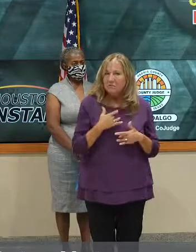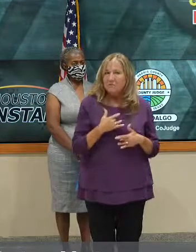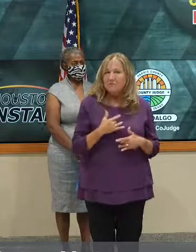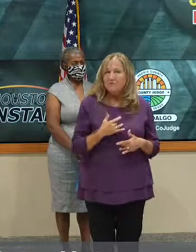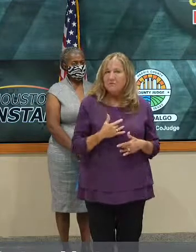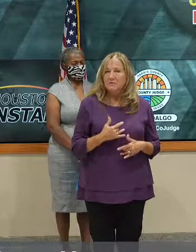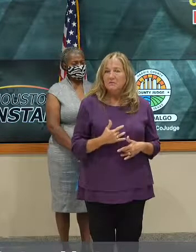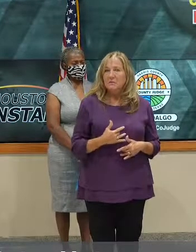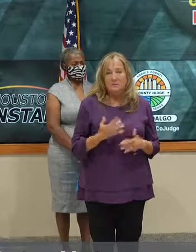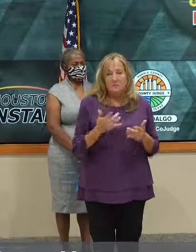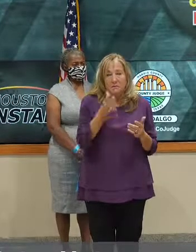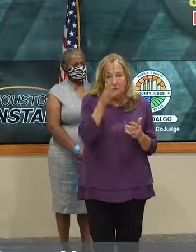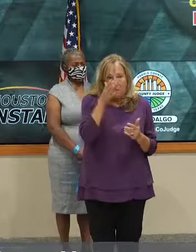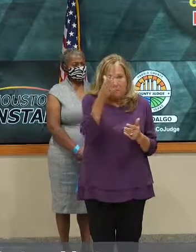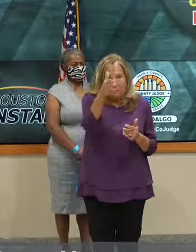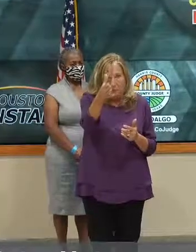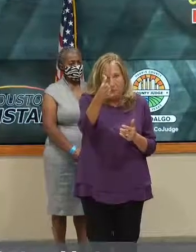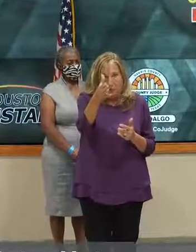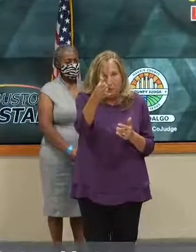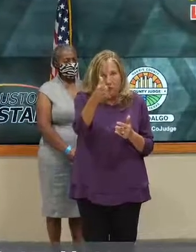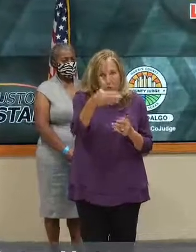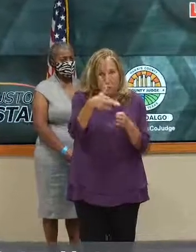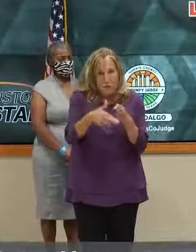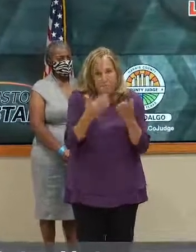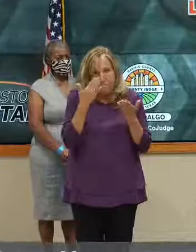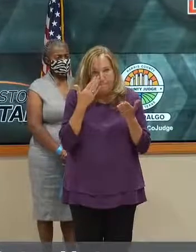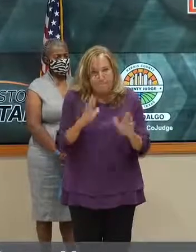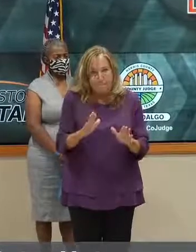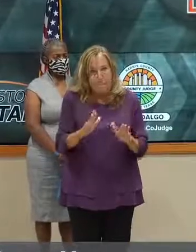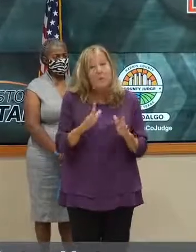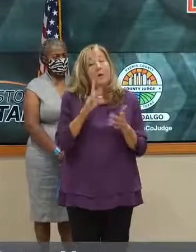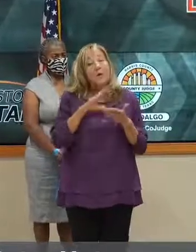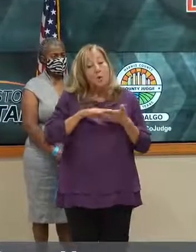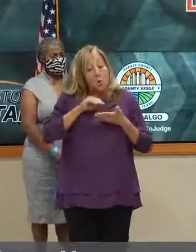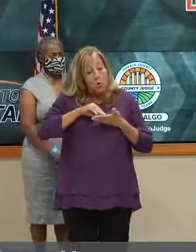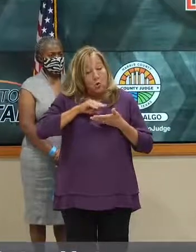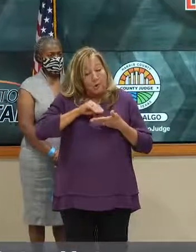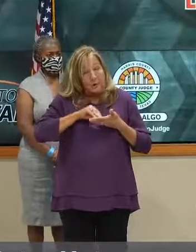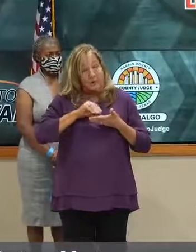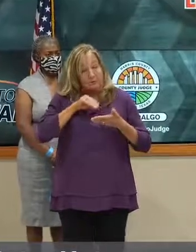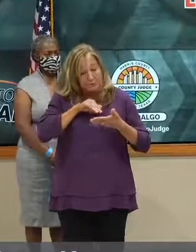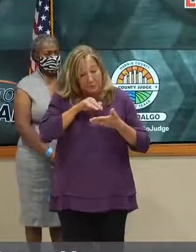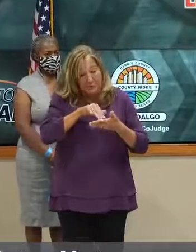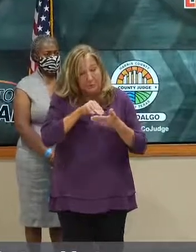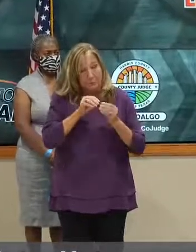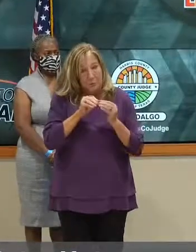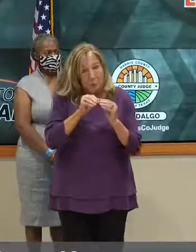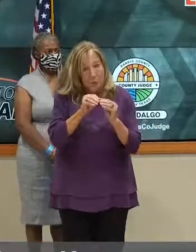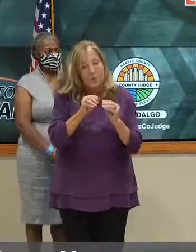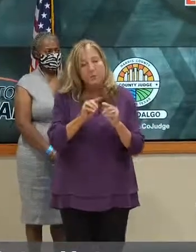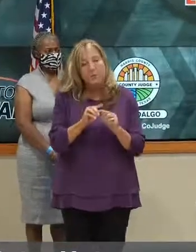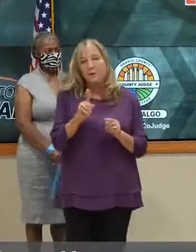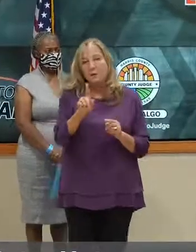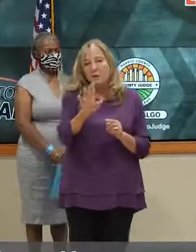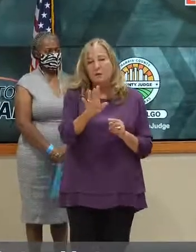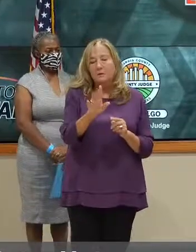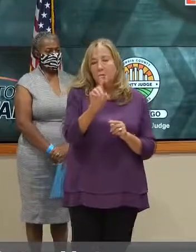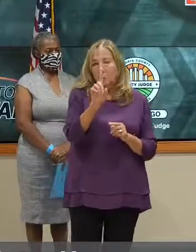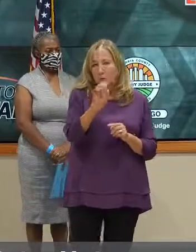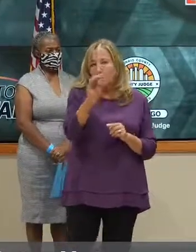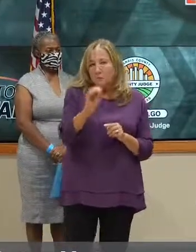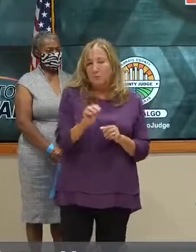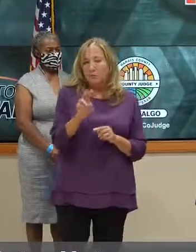learn more about the basis of that, but we are seeing it about young adults. About 26% of young adults who